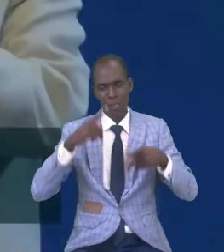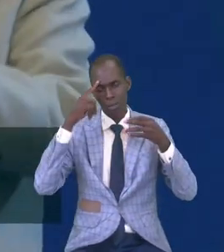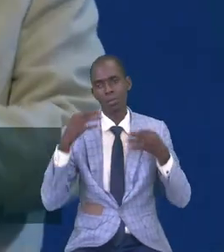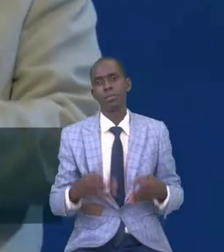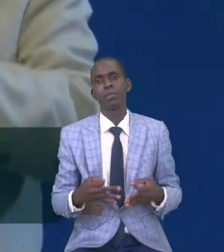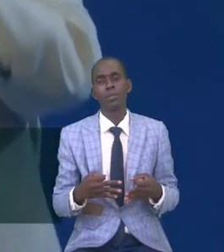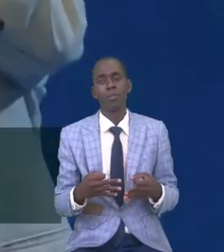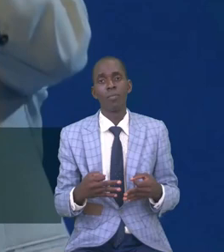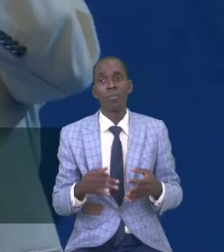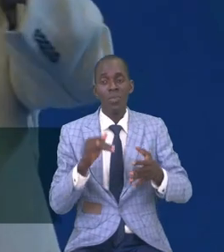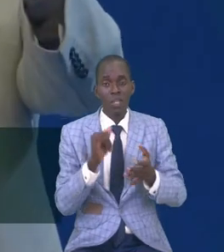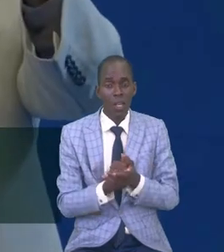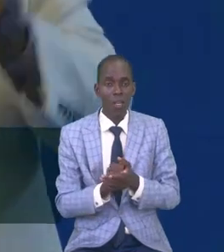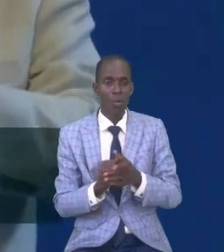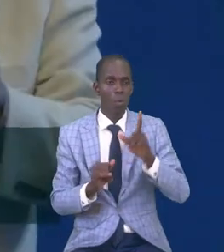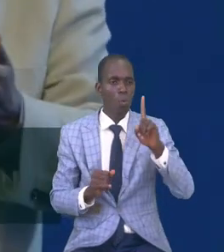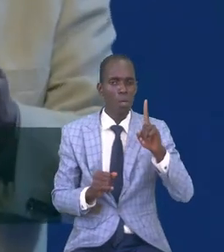That's